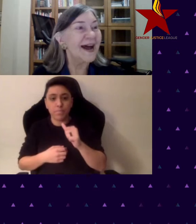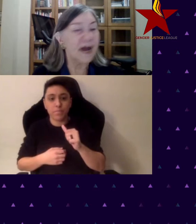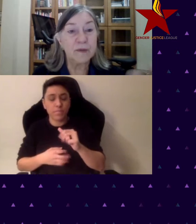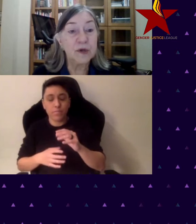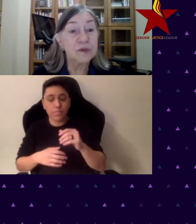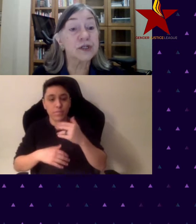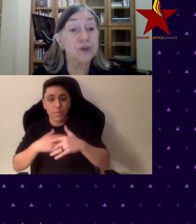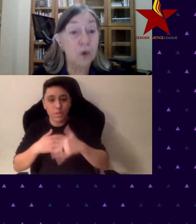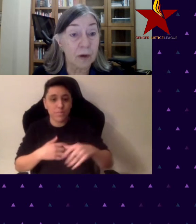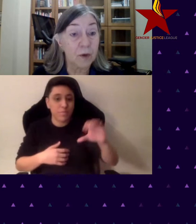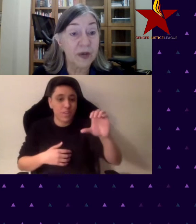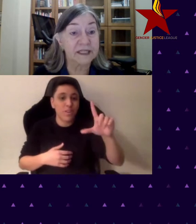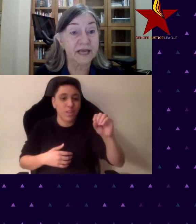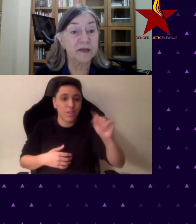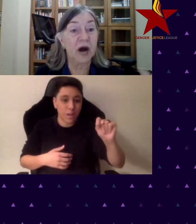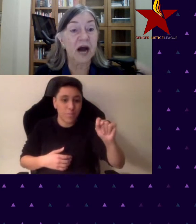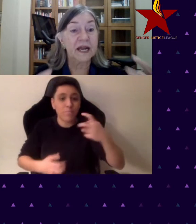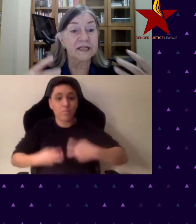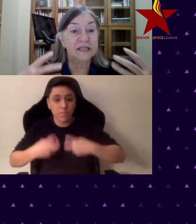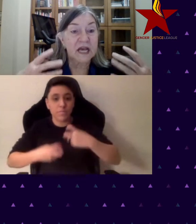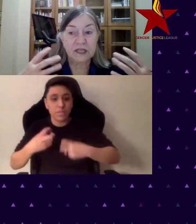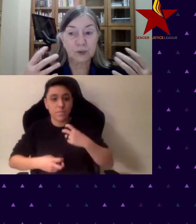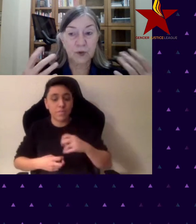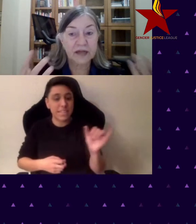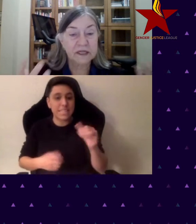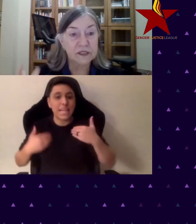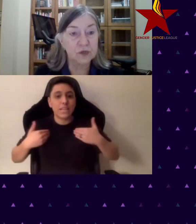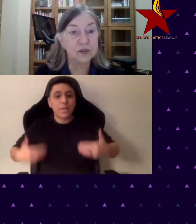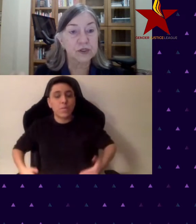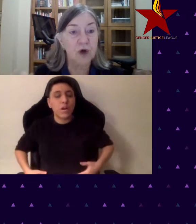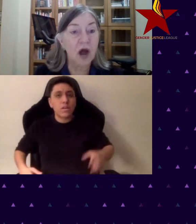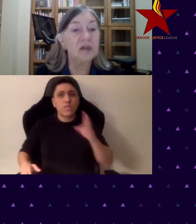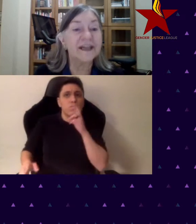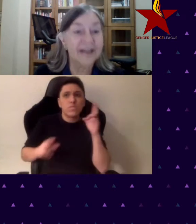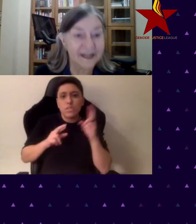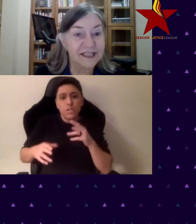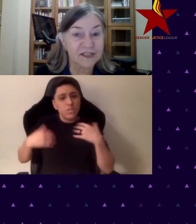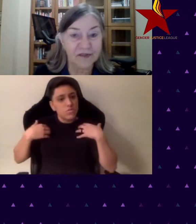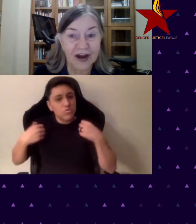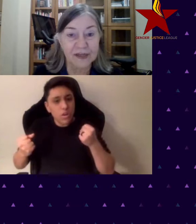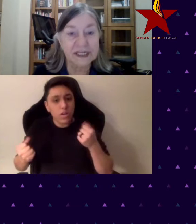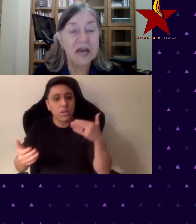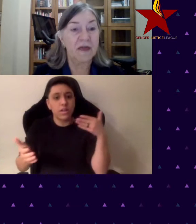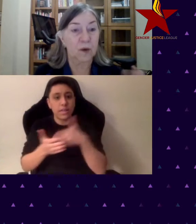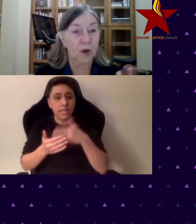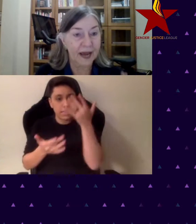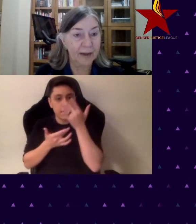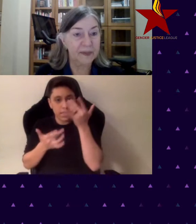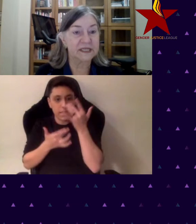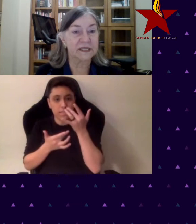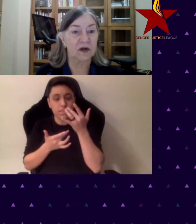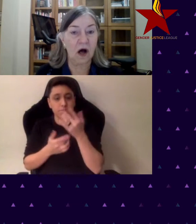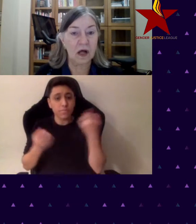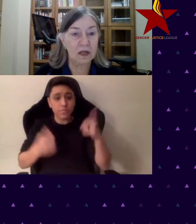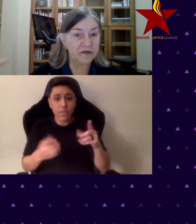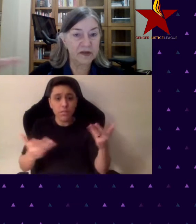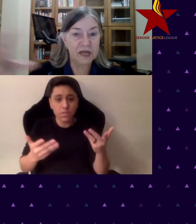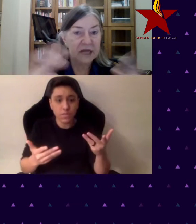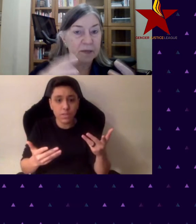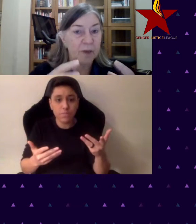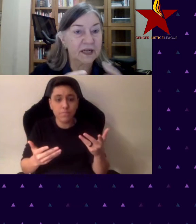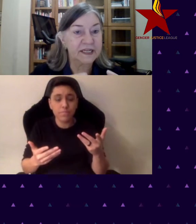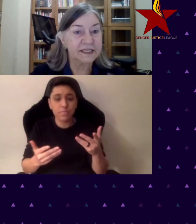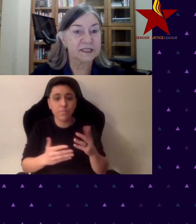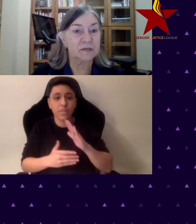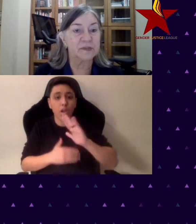that's an immune storm. Okay, it's like the body is reacting so strongly against this virus that what happens is that all of